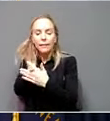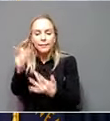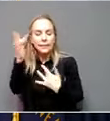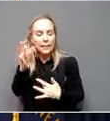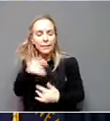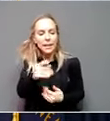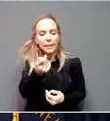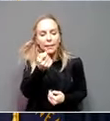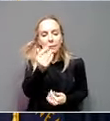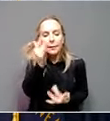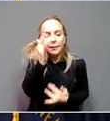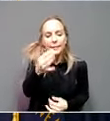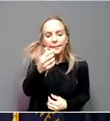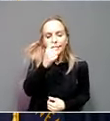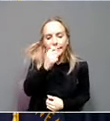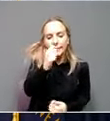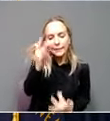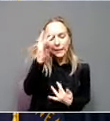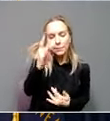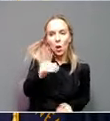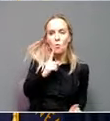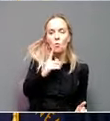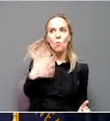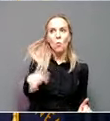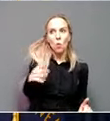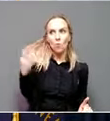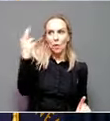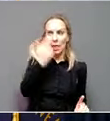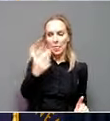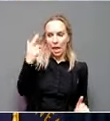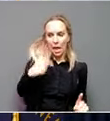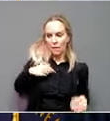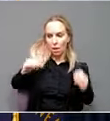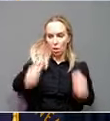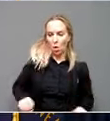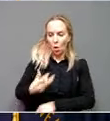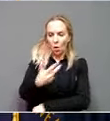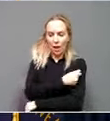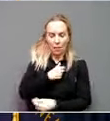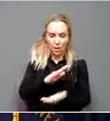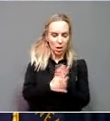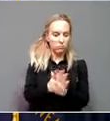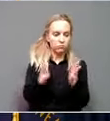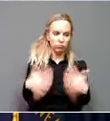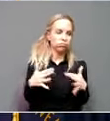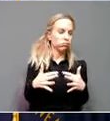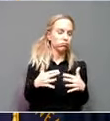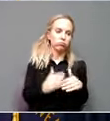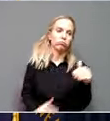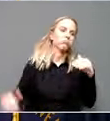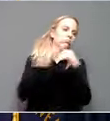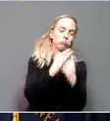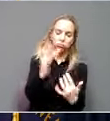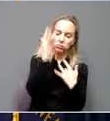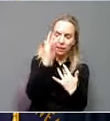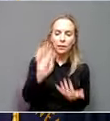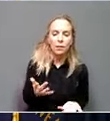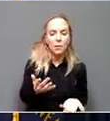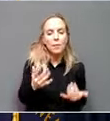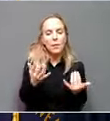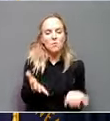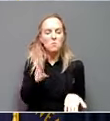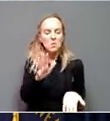little sick, but they realize how sick they would have otherwise been. So I think that's a great point to get vaccinated, and we'll see what type of breakdown we